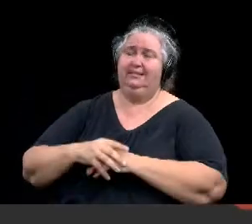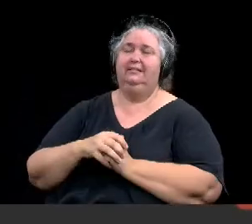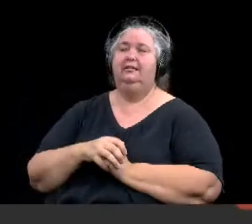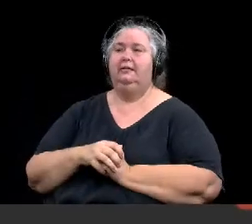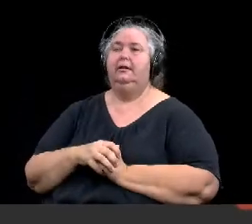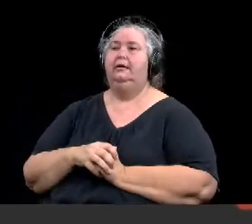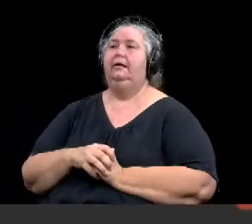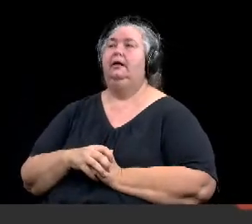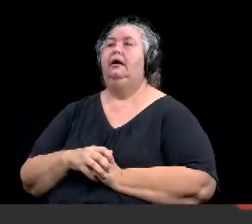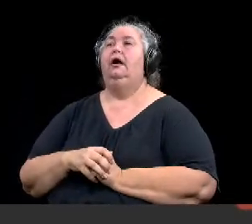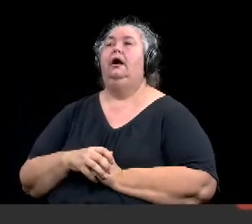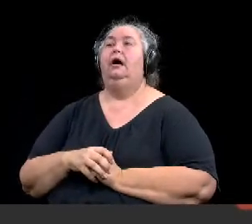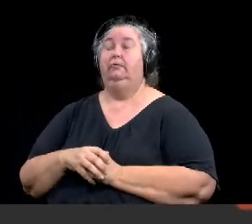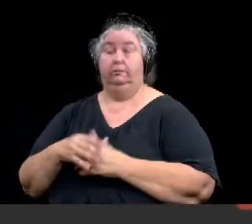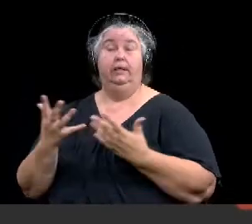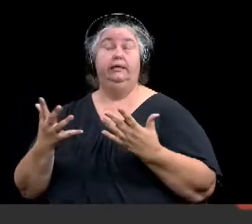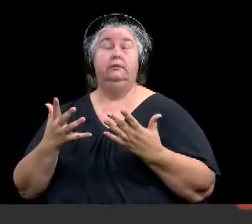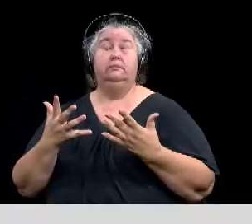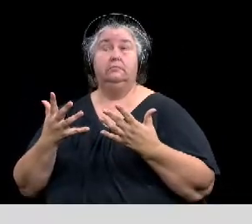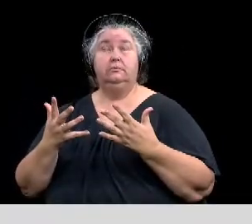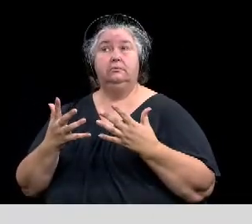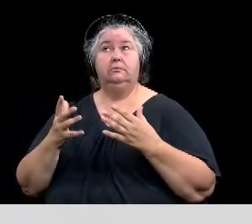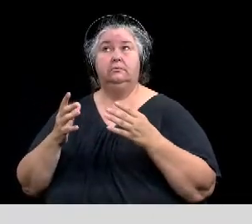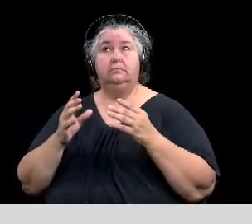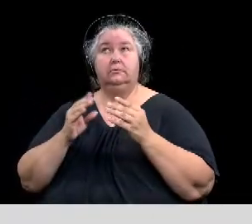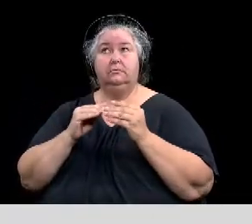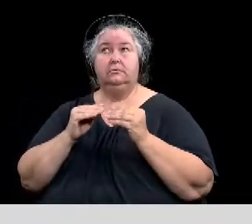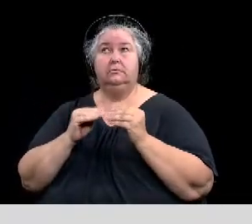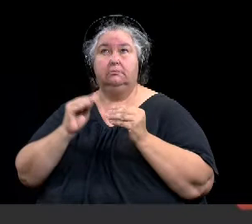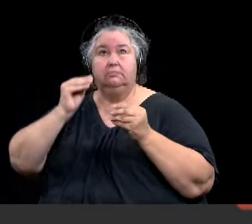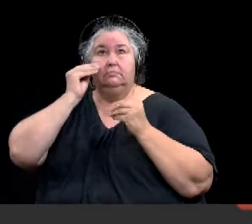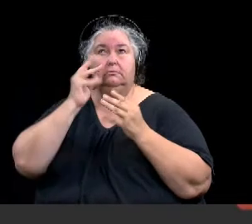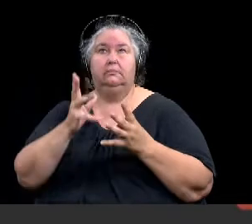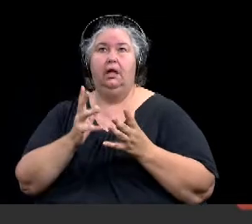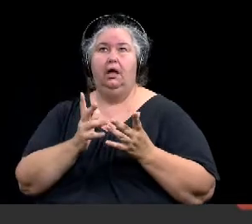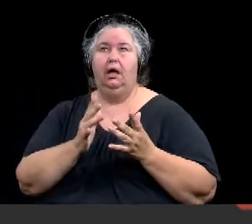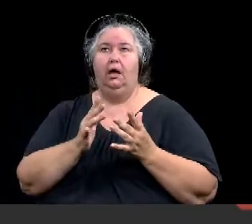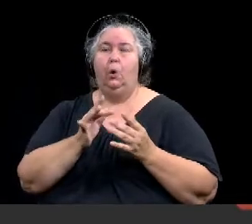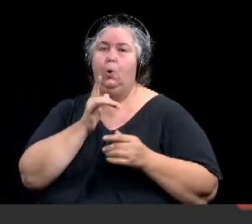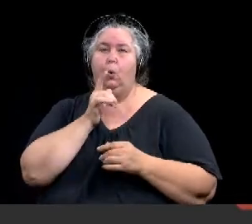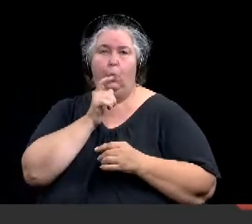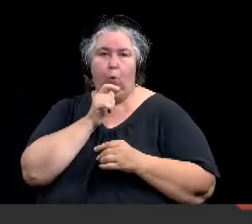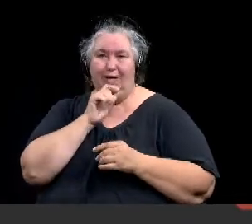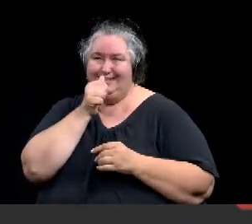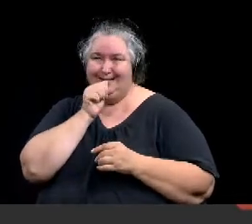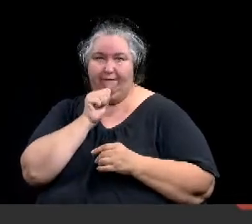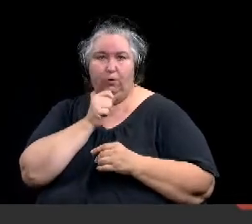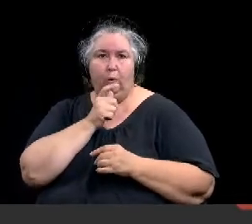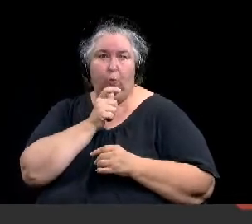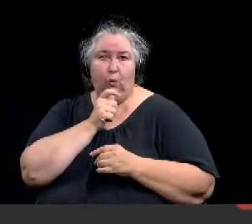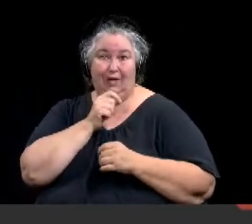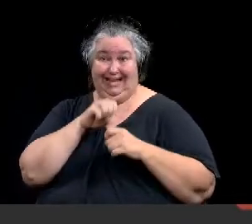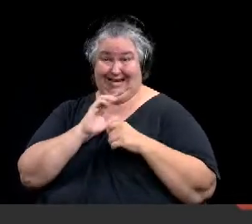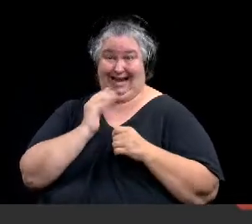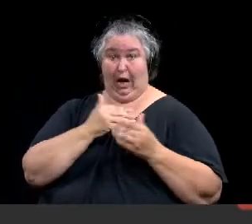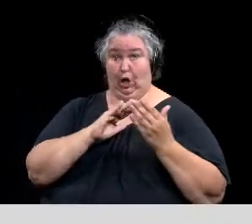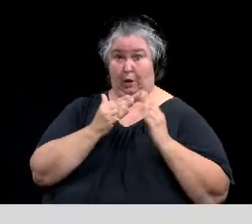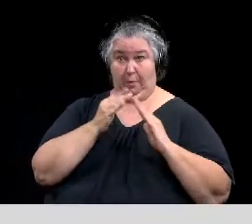And then just to kind of further drill down on who is suffering the fatalities in our community,